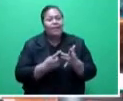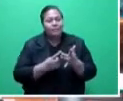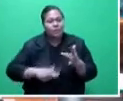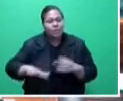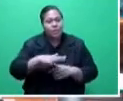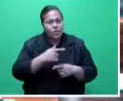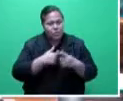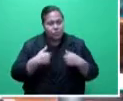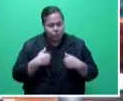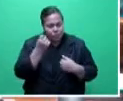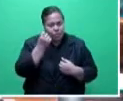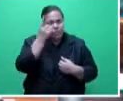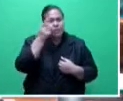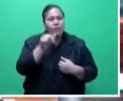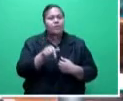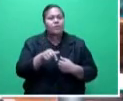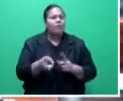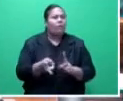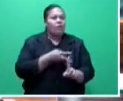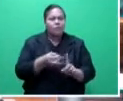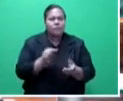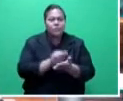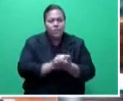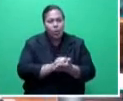actually recognized the deleterious effect,